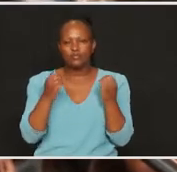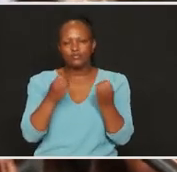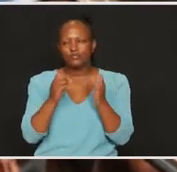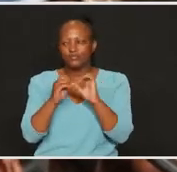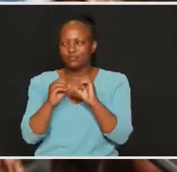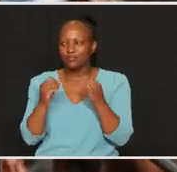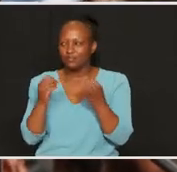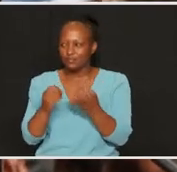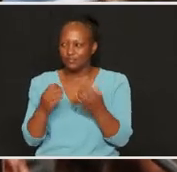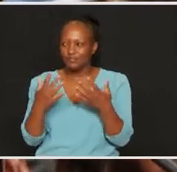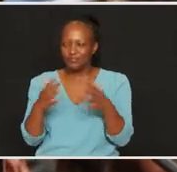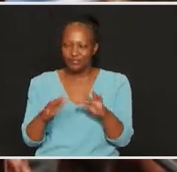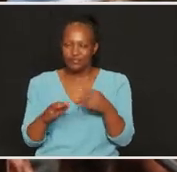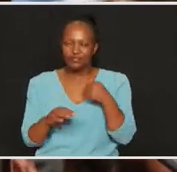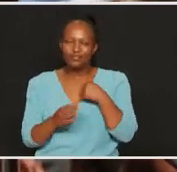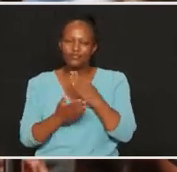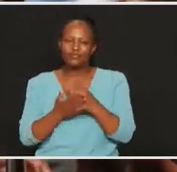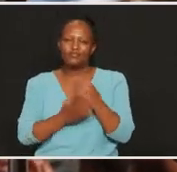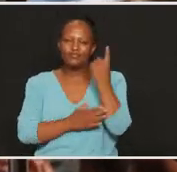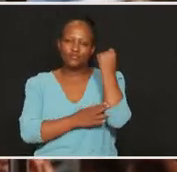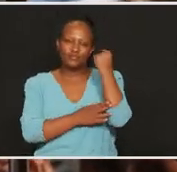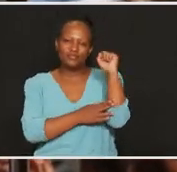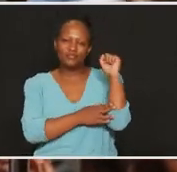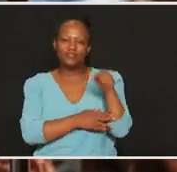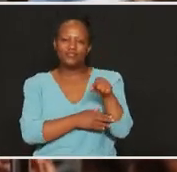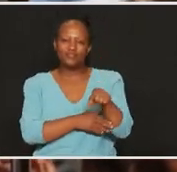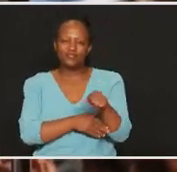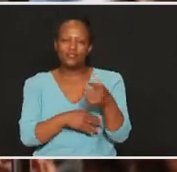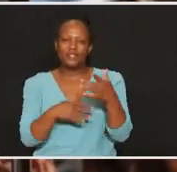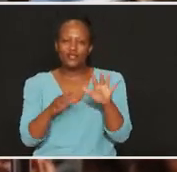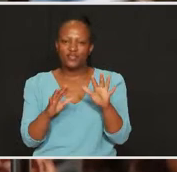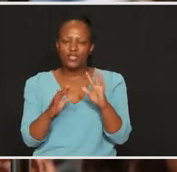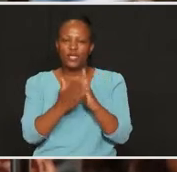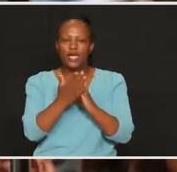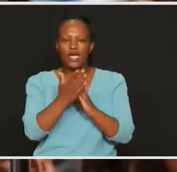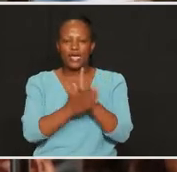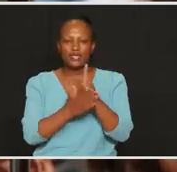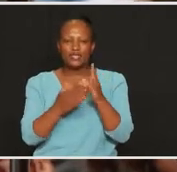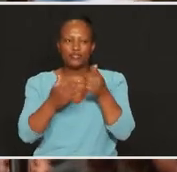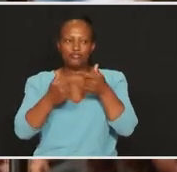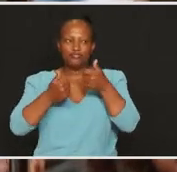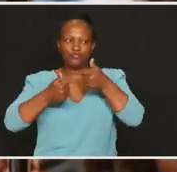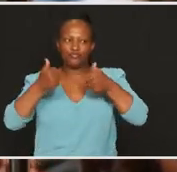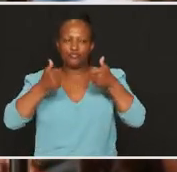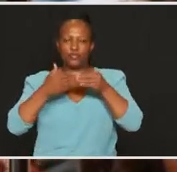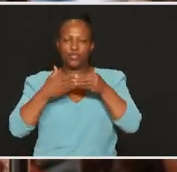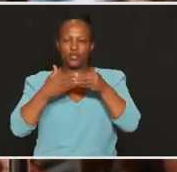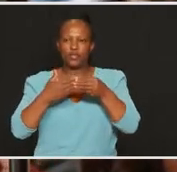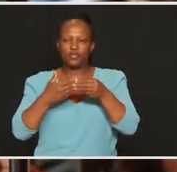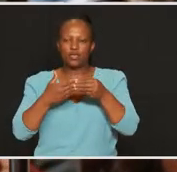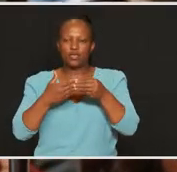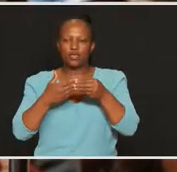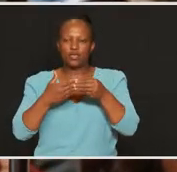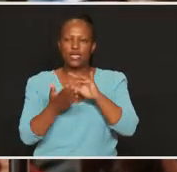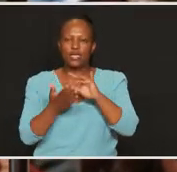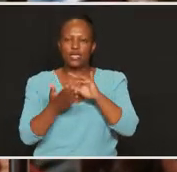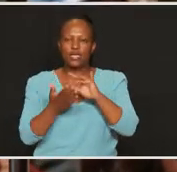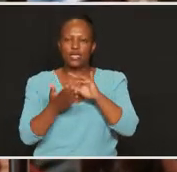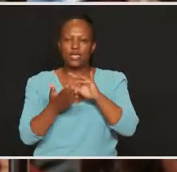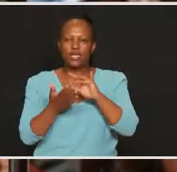partially object as the rise to leadership is not centralized but